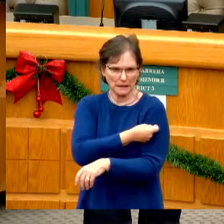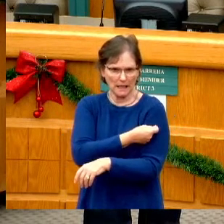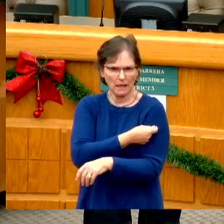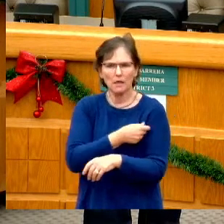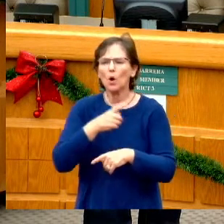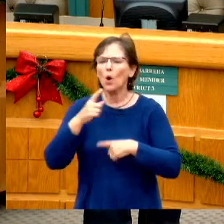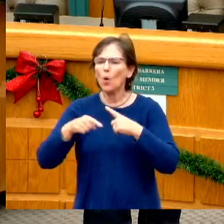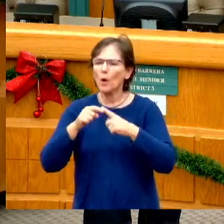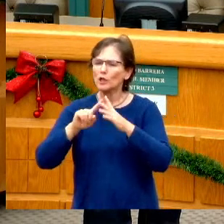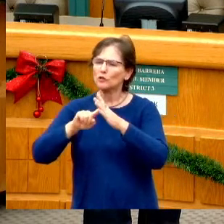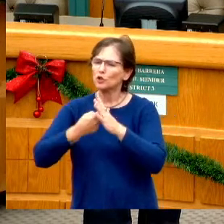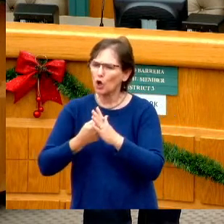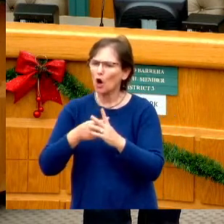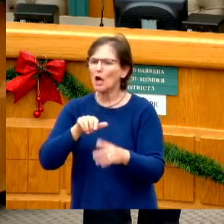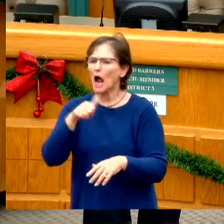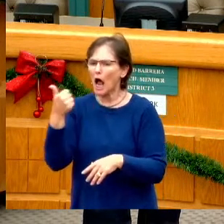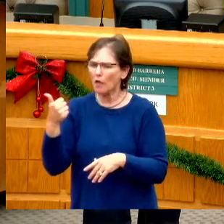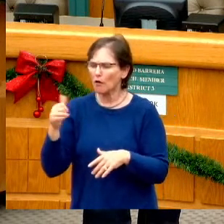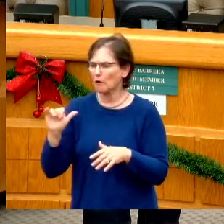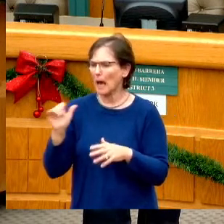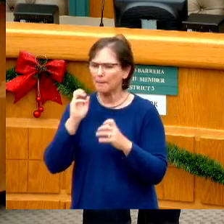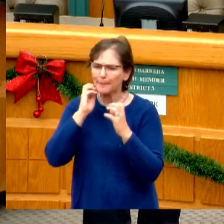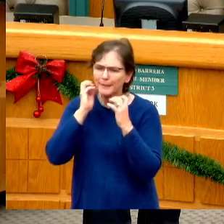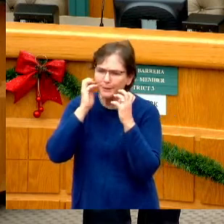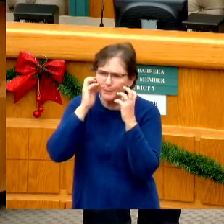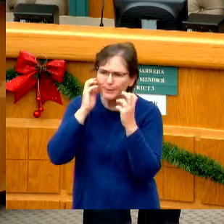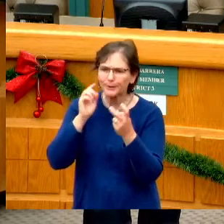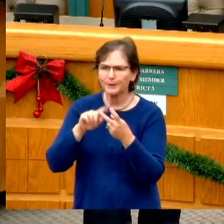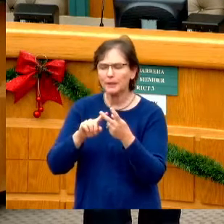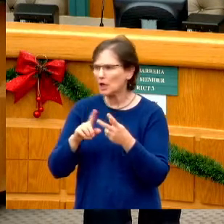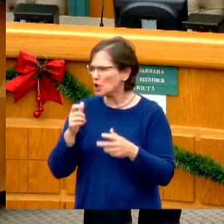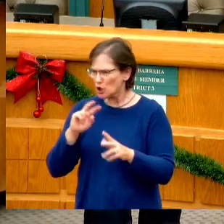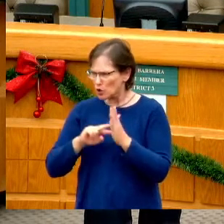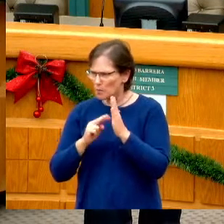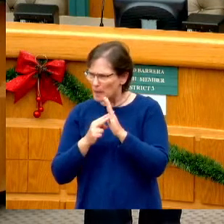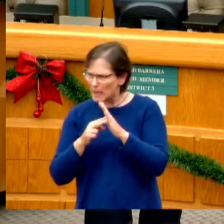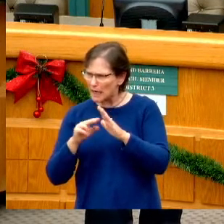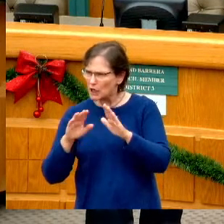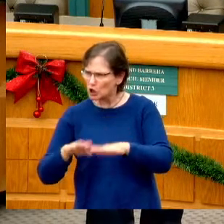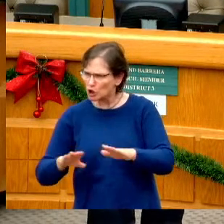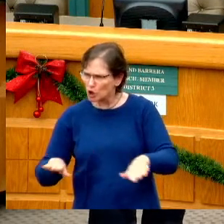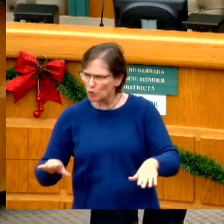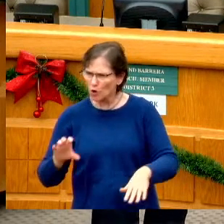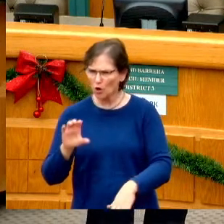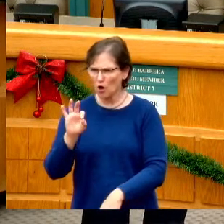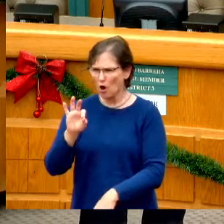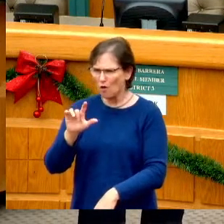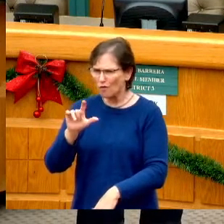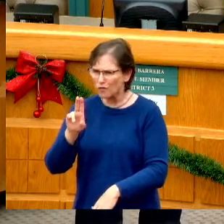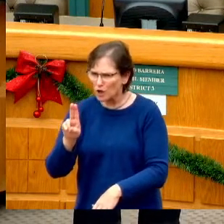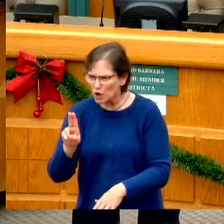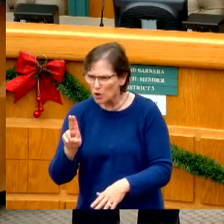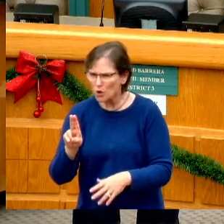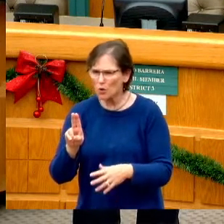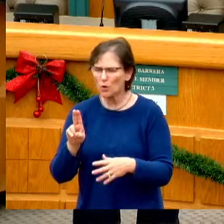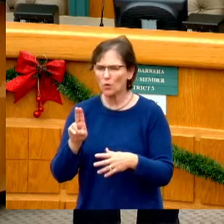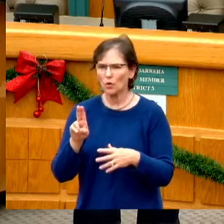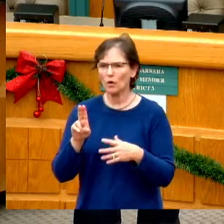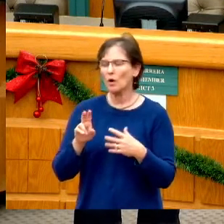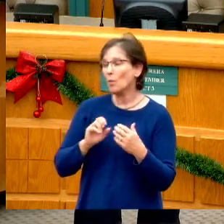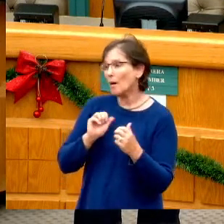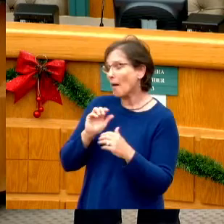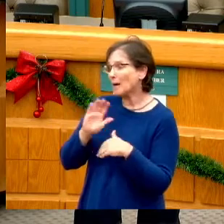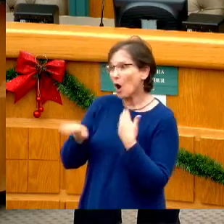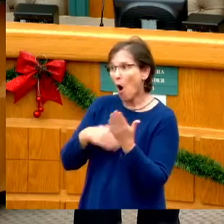For immunizations, For are you immunizations. are you yeah. talking about like childhood immunizations or flu vaccines? Yeah, or- so all those